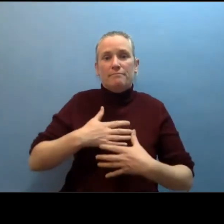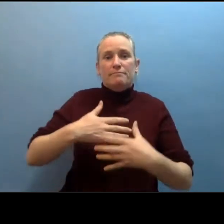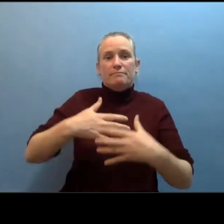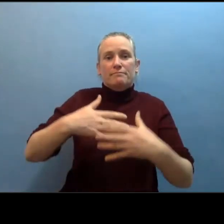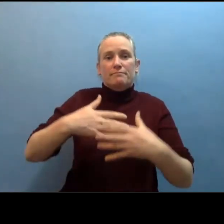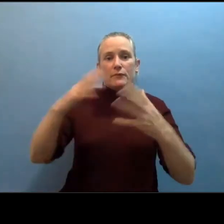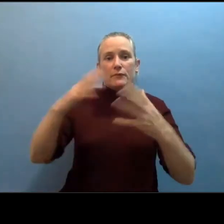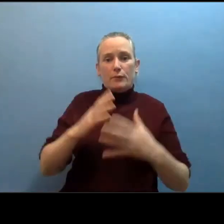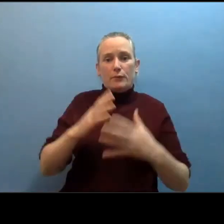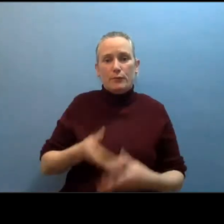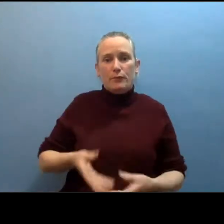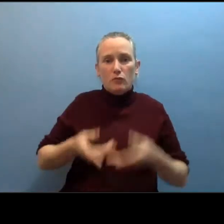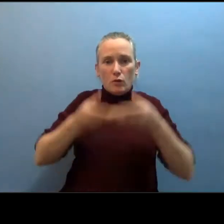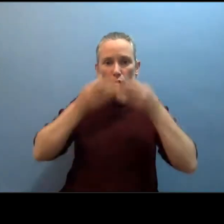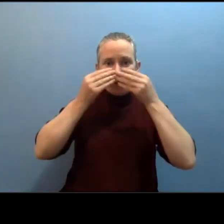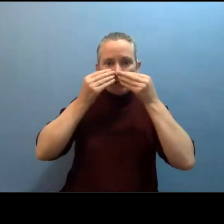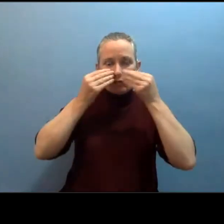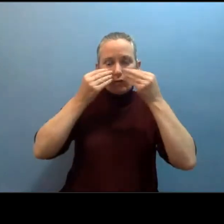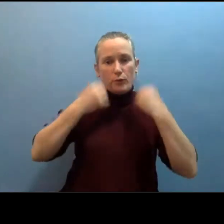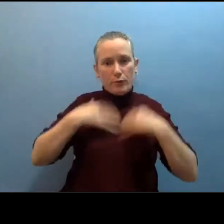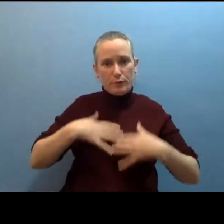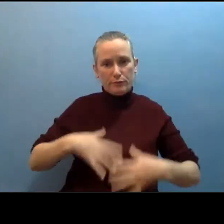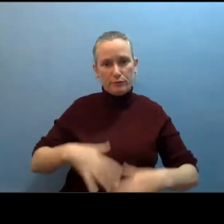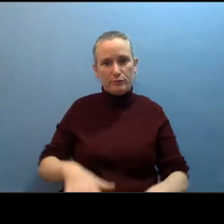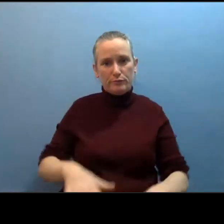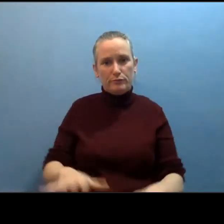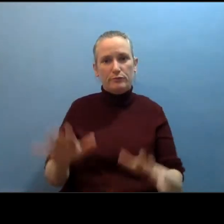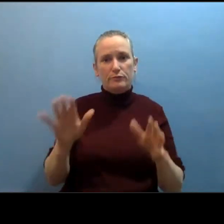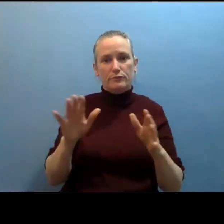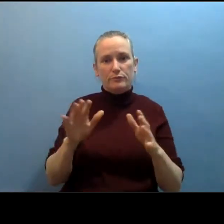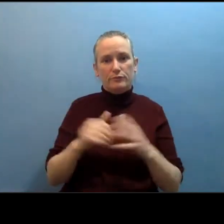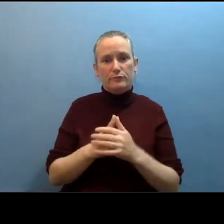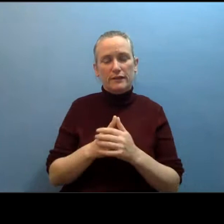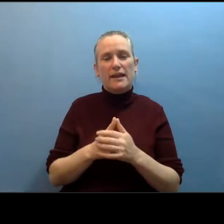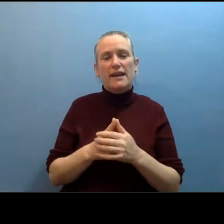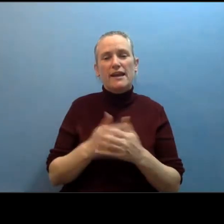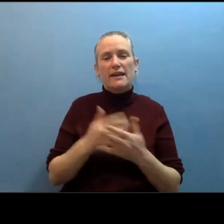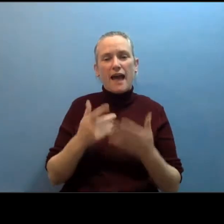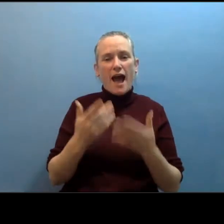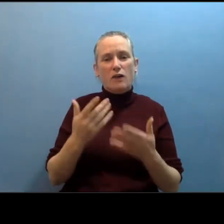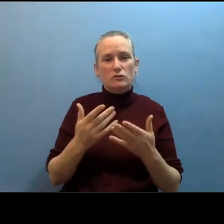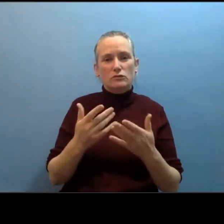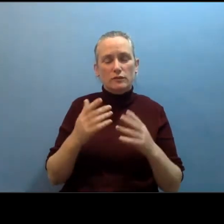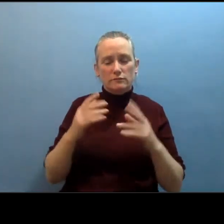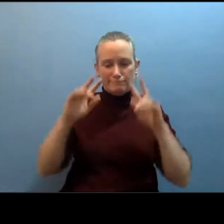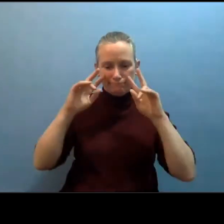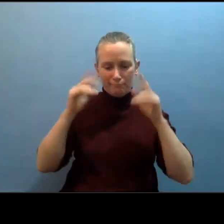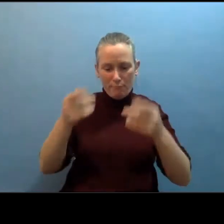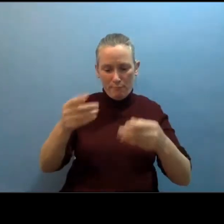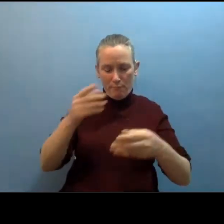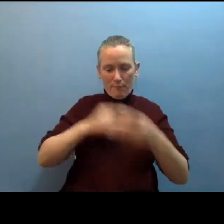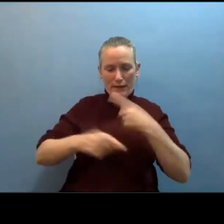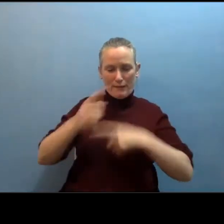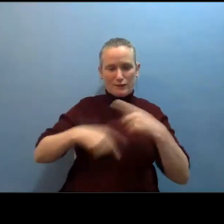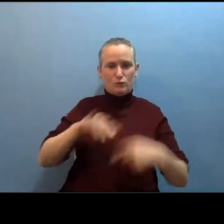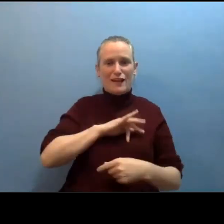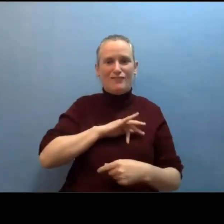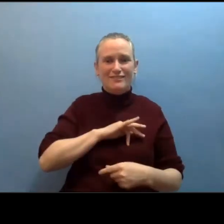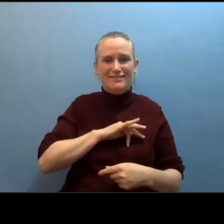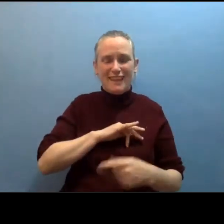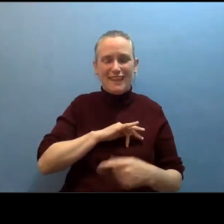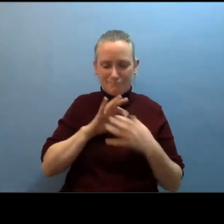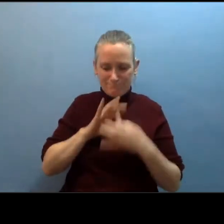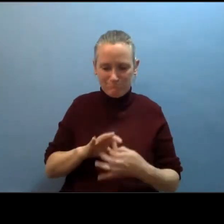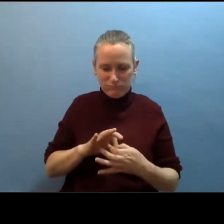out. And it's a way to try and bring the young person back into themselves and their surroundings. Often when they're having a panic attack,